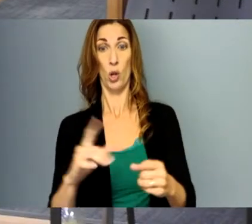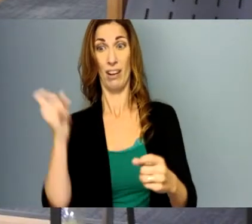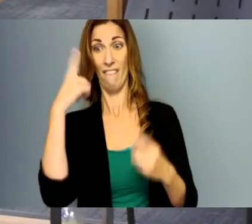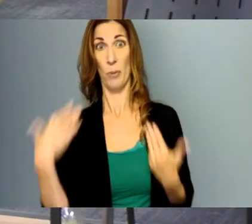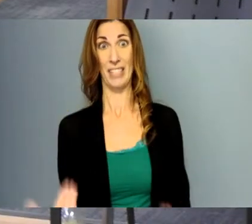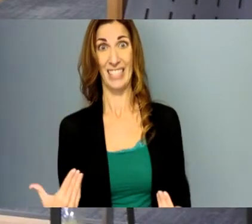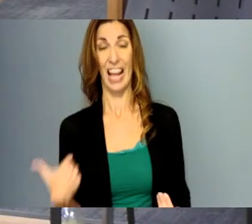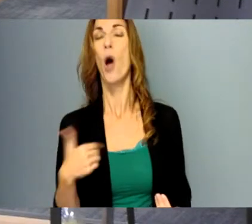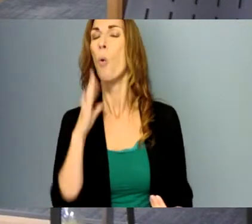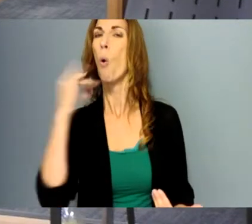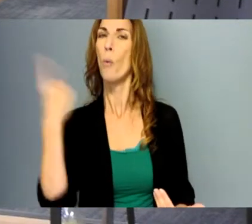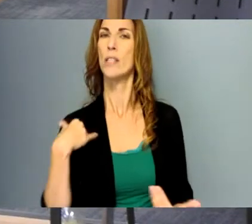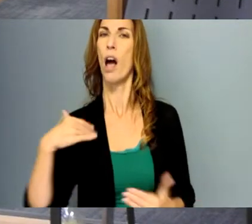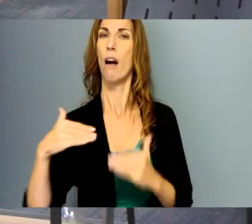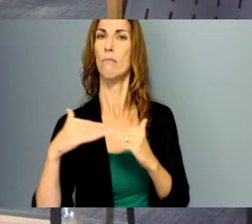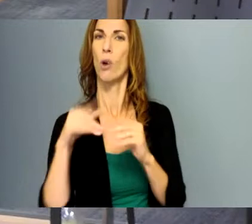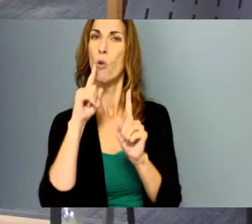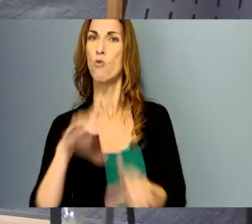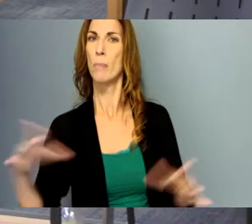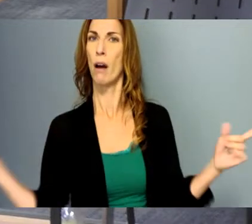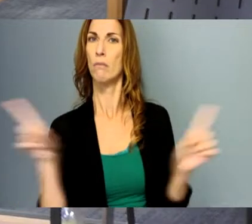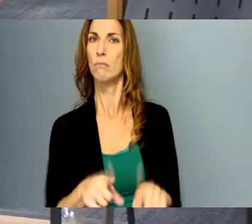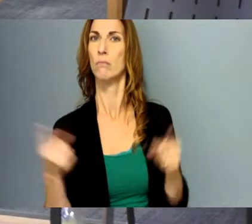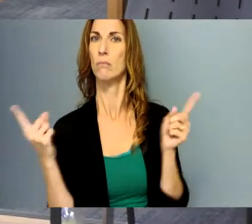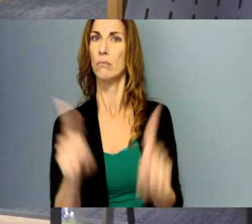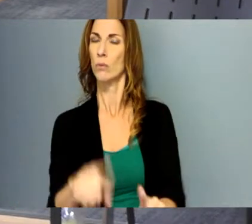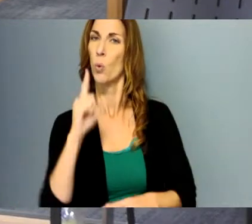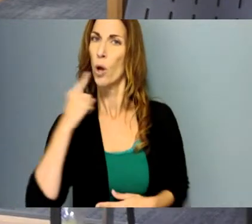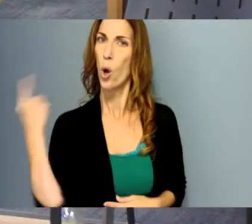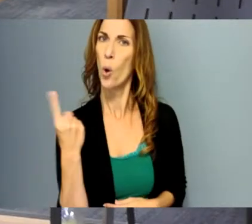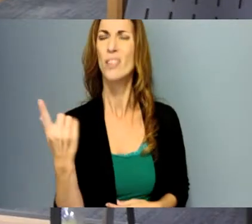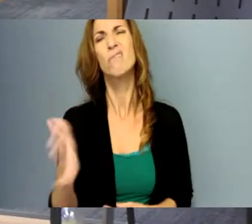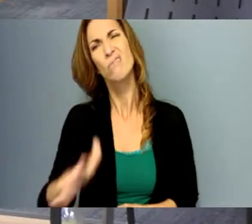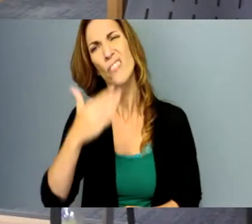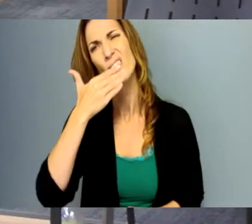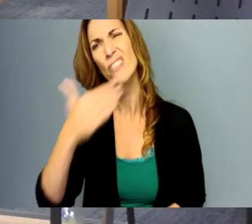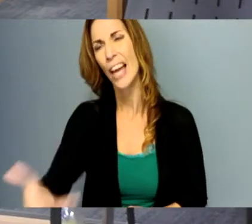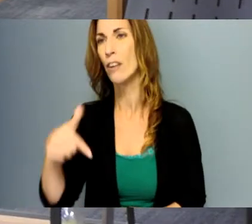of it. I thank you for bringing this program to Falls Township.